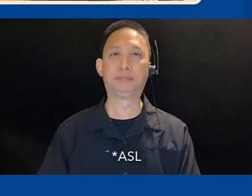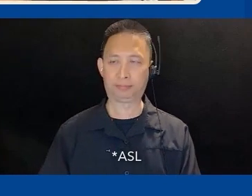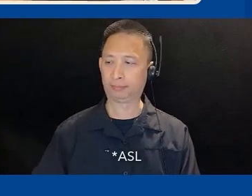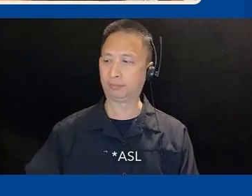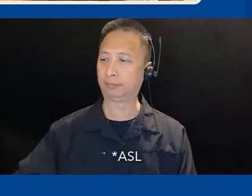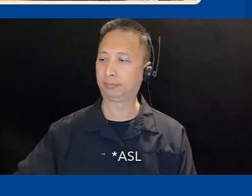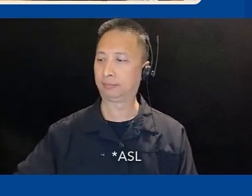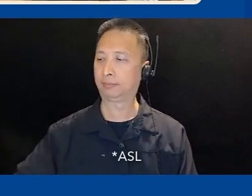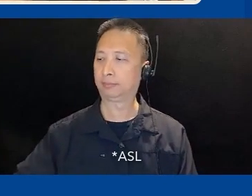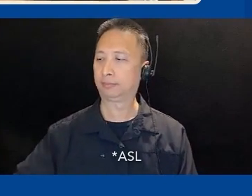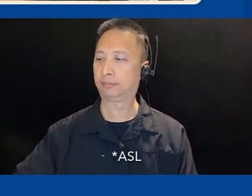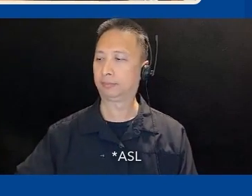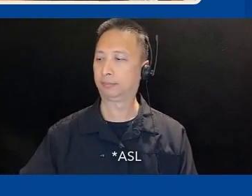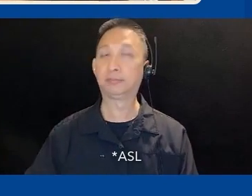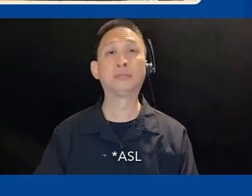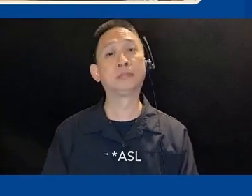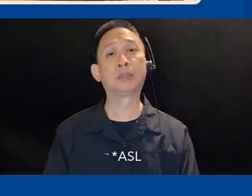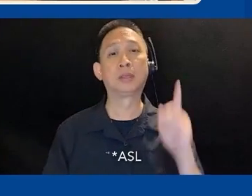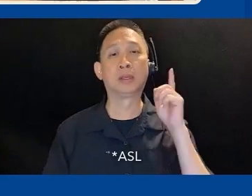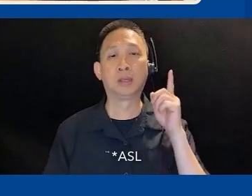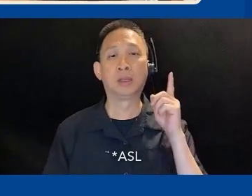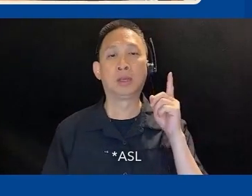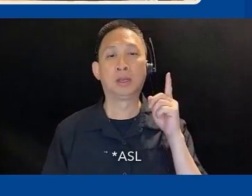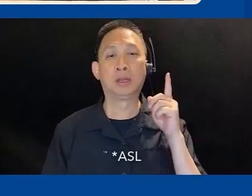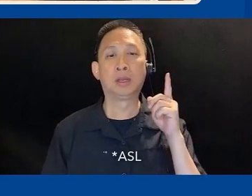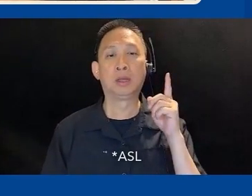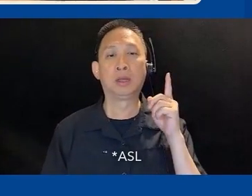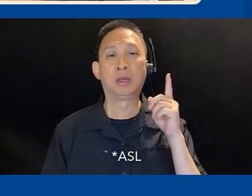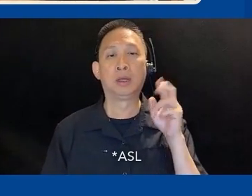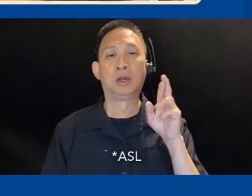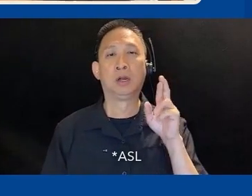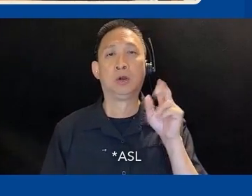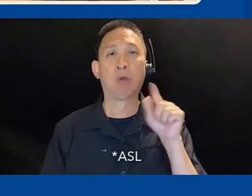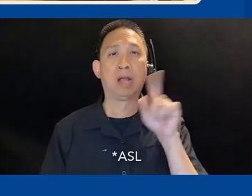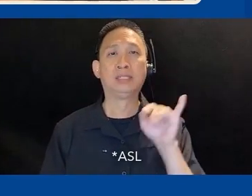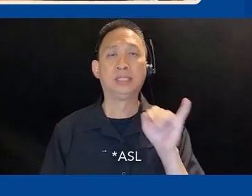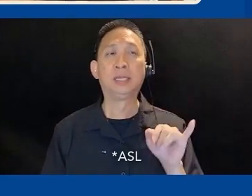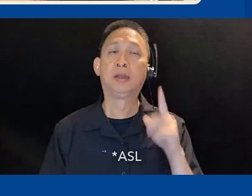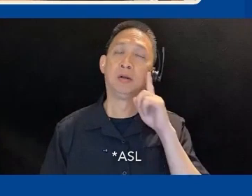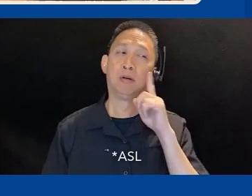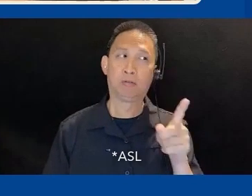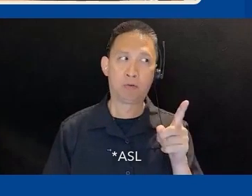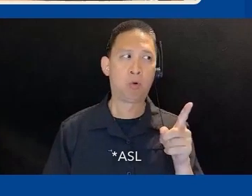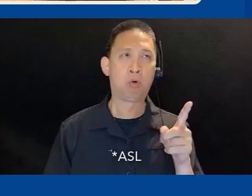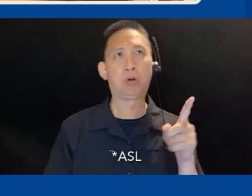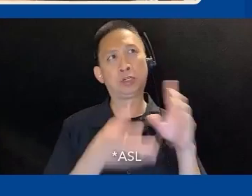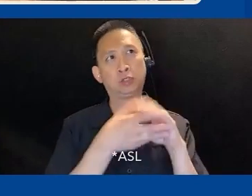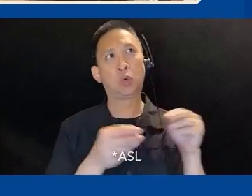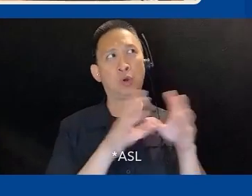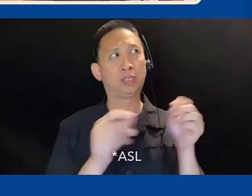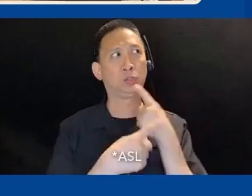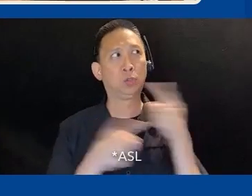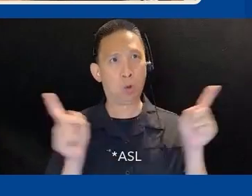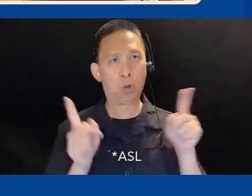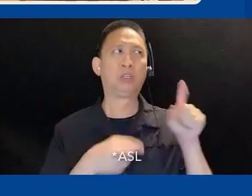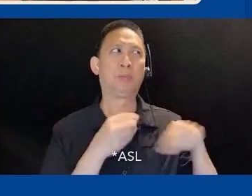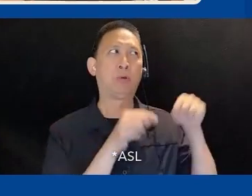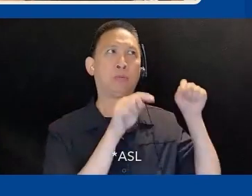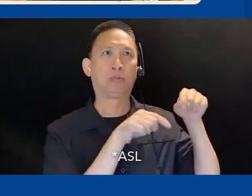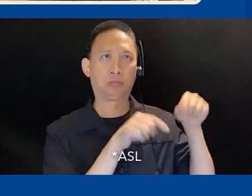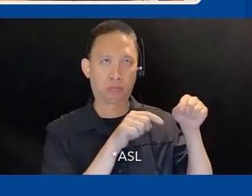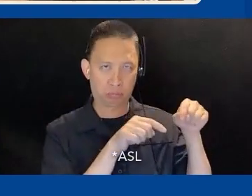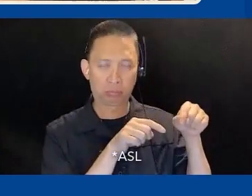how films are made and stories are told about the Muslim community or the Manasa